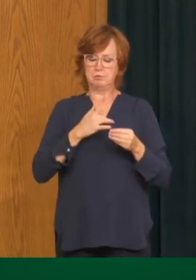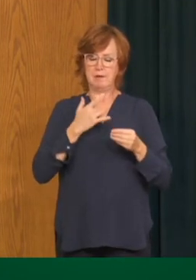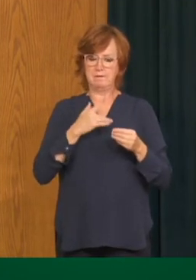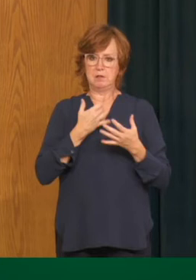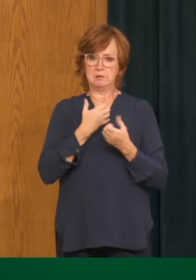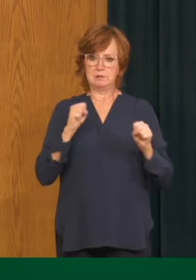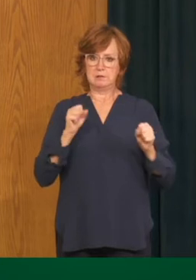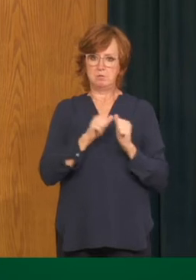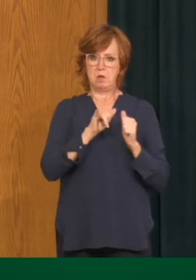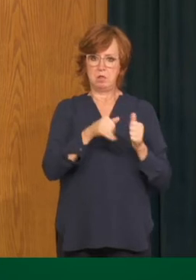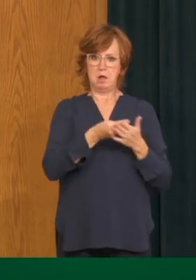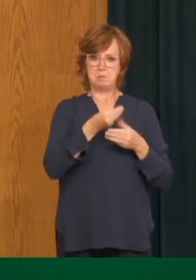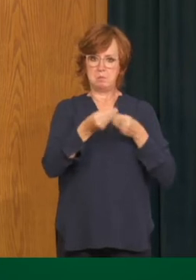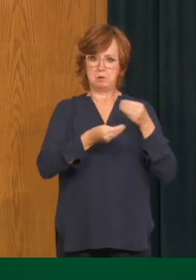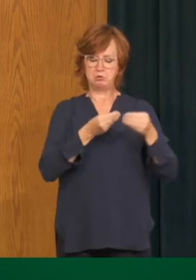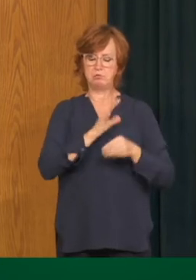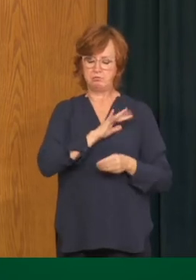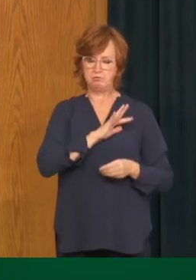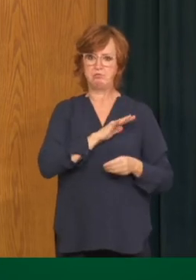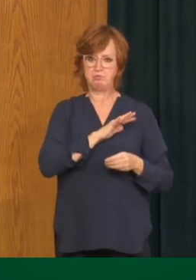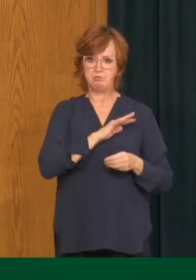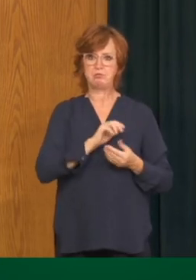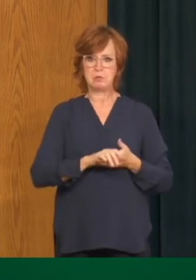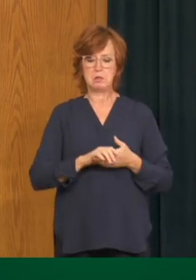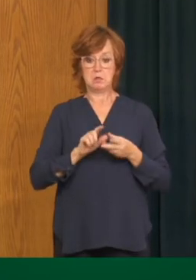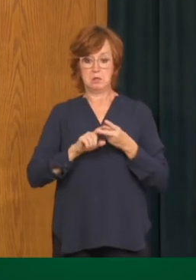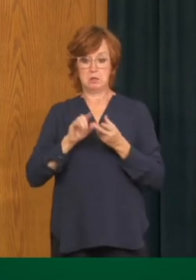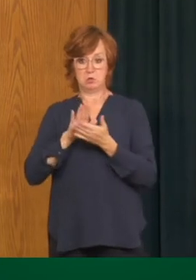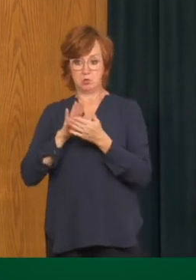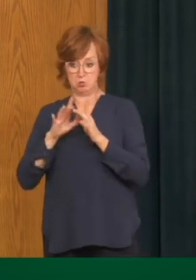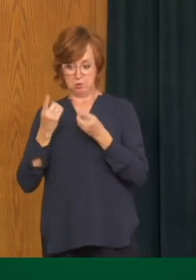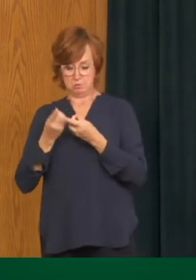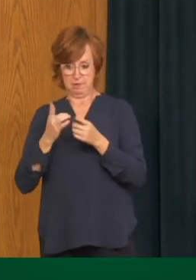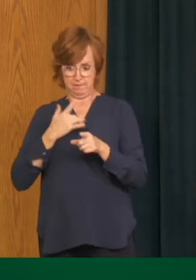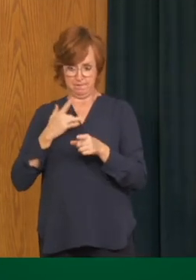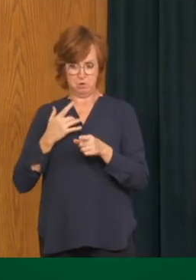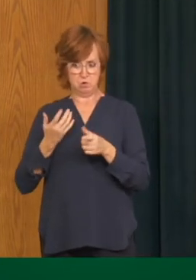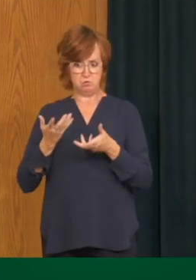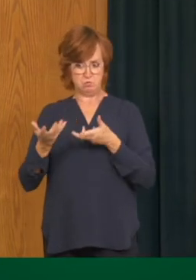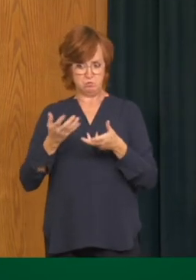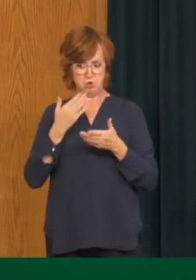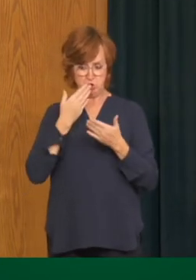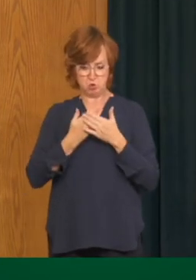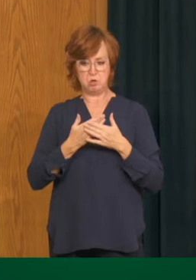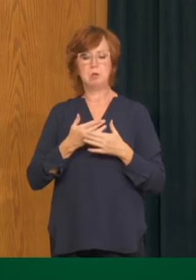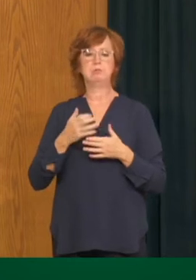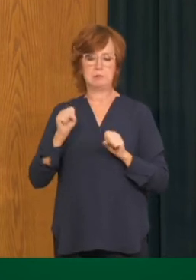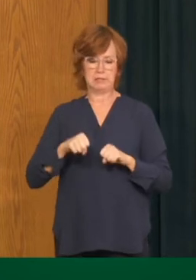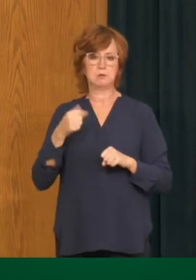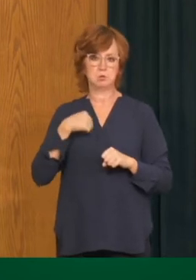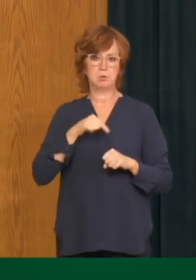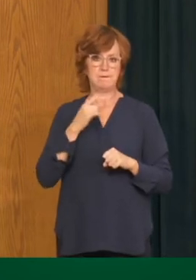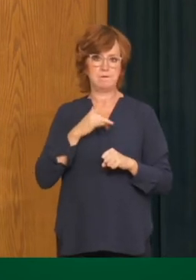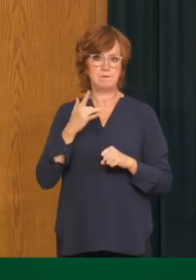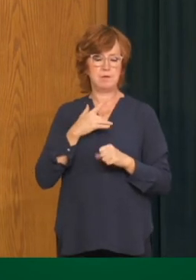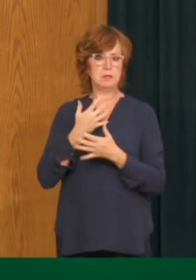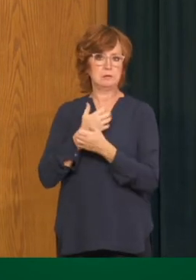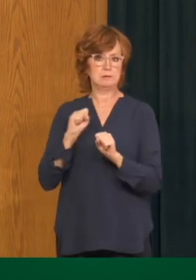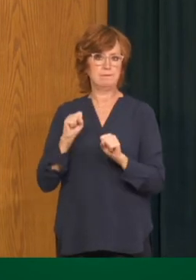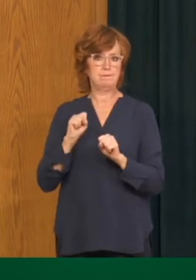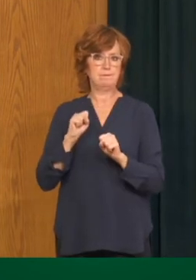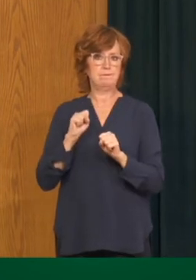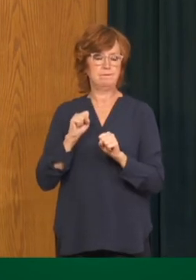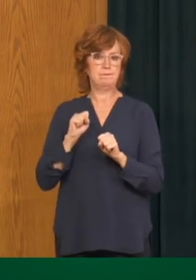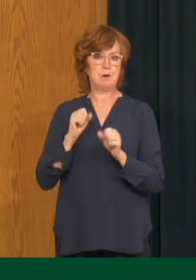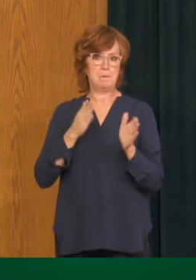solid working base with our school divisions to ensure that we can provide safe classrooms